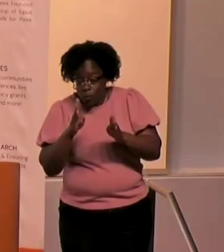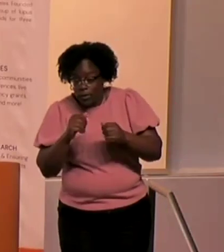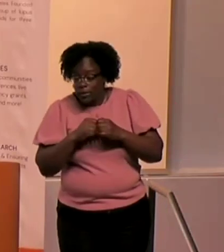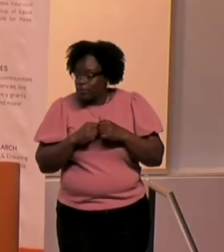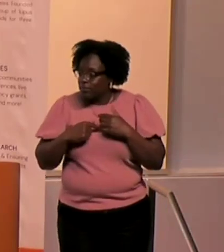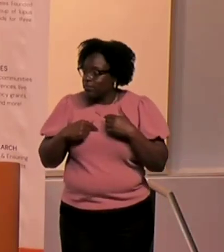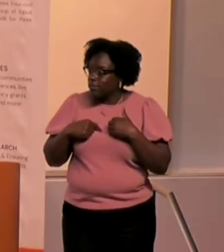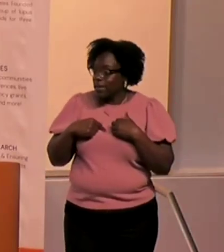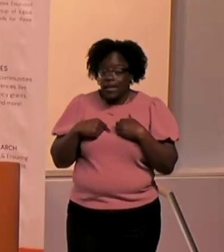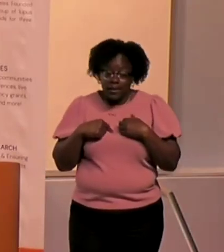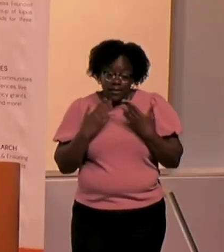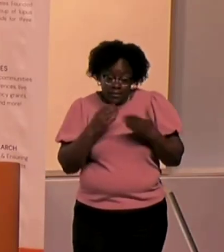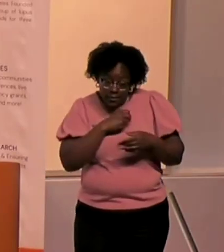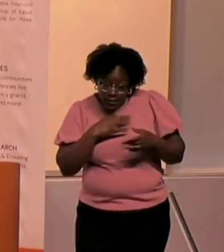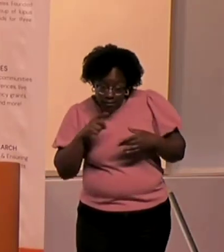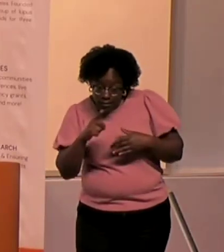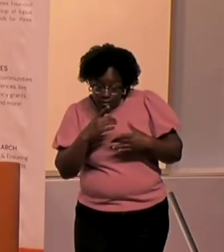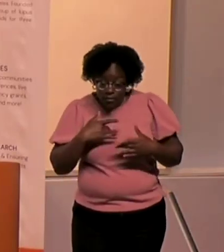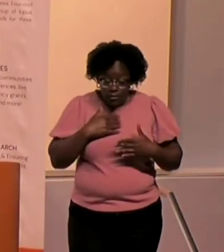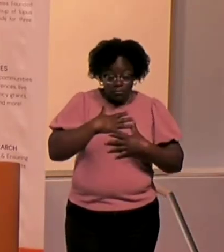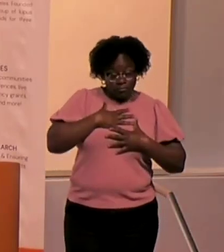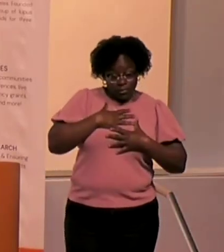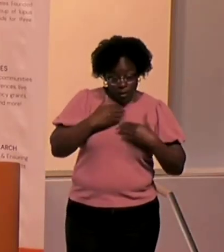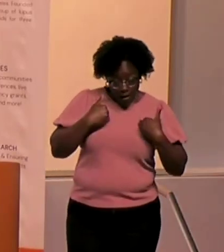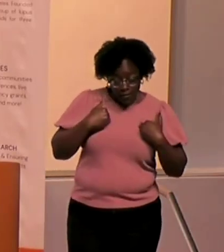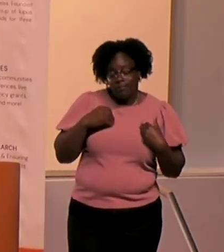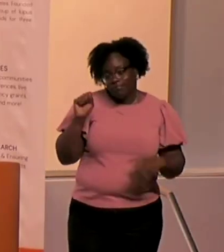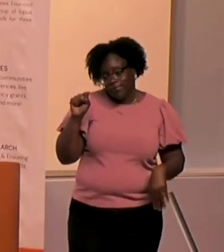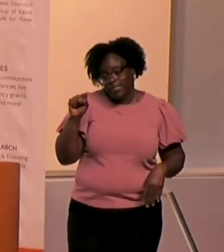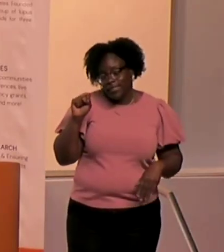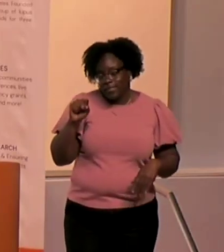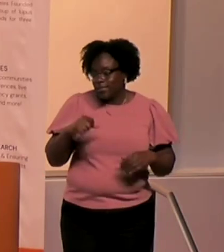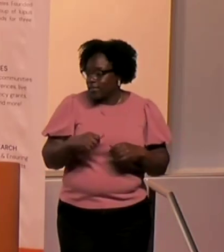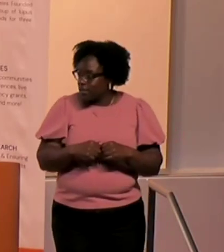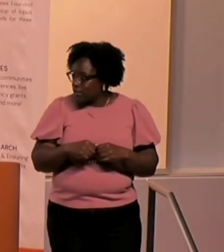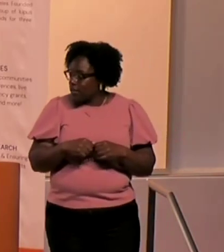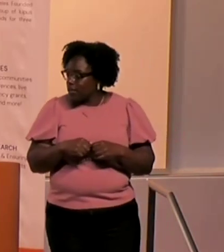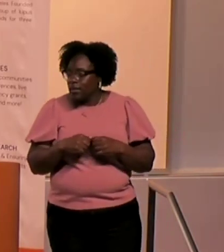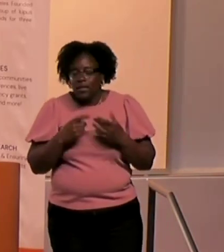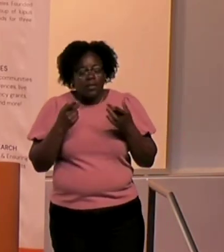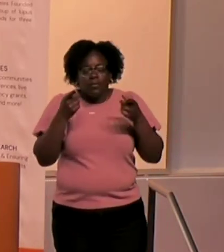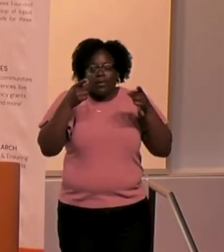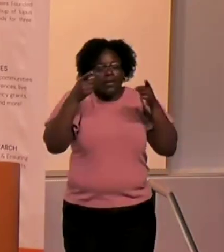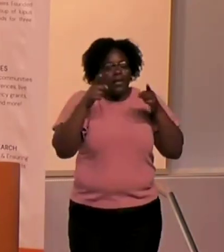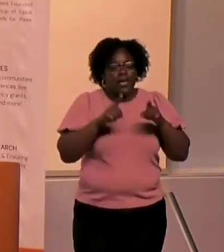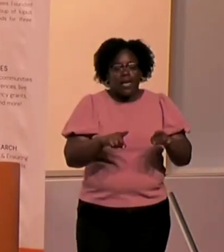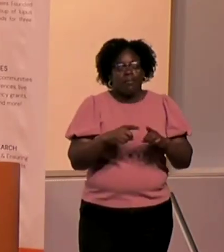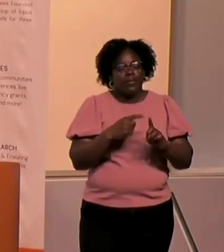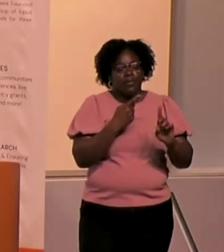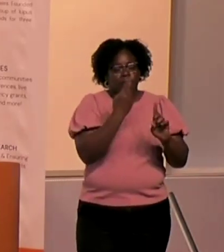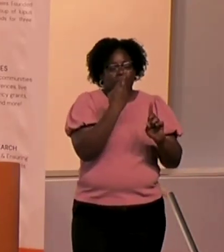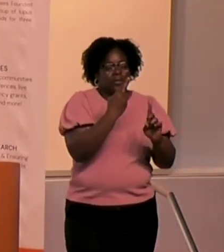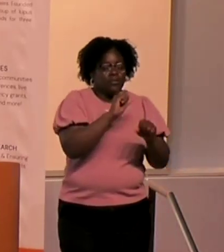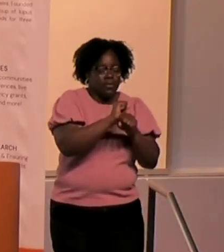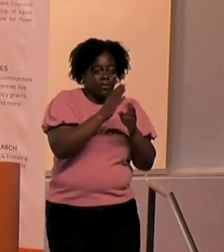Yes. It's the short answer. Yeah, I think so. When when this all first started, one of my best friends and coworkers